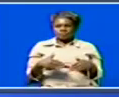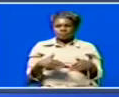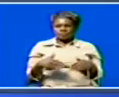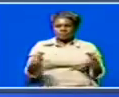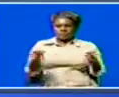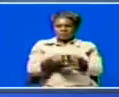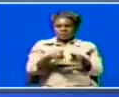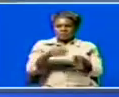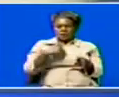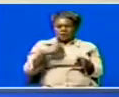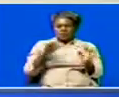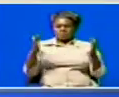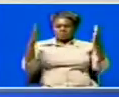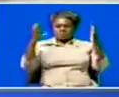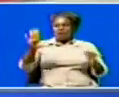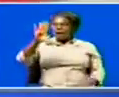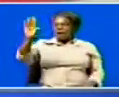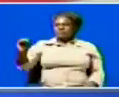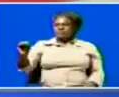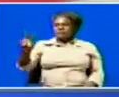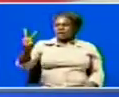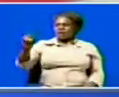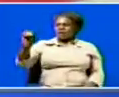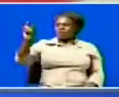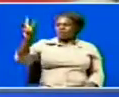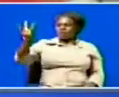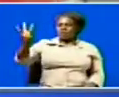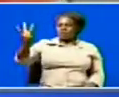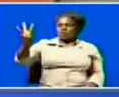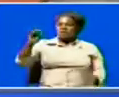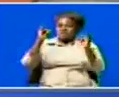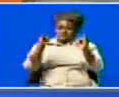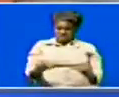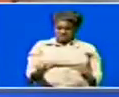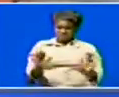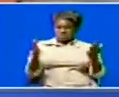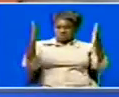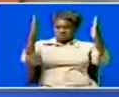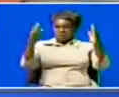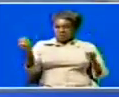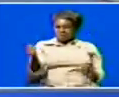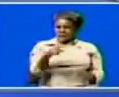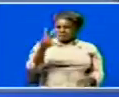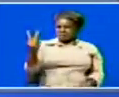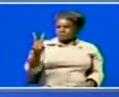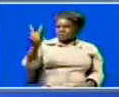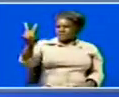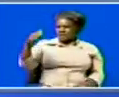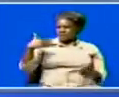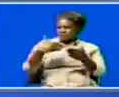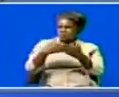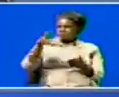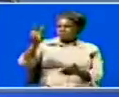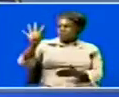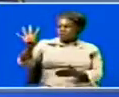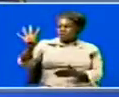We also have another festival called Africa Nouveau, and this mm-hmm. one is about... There's a new one now. There's a new one that's in February 2nd to 4th, mm-hmm. and it's called